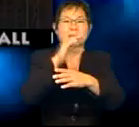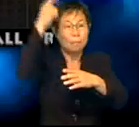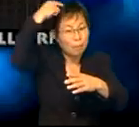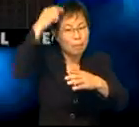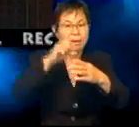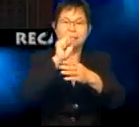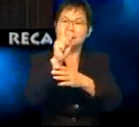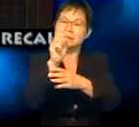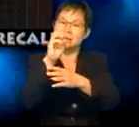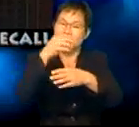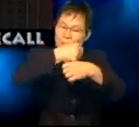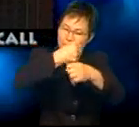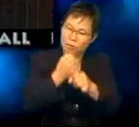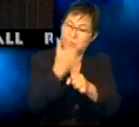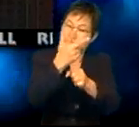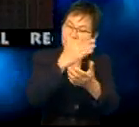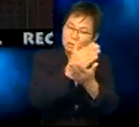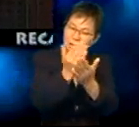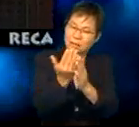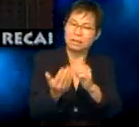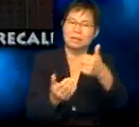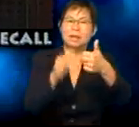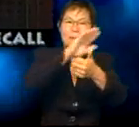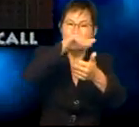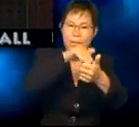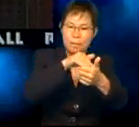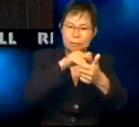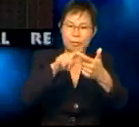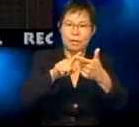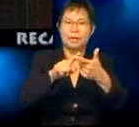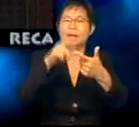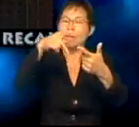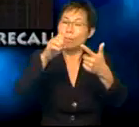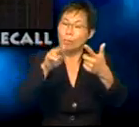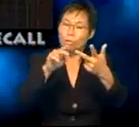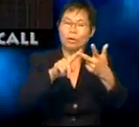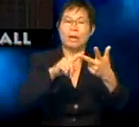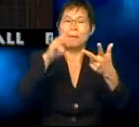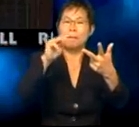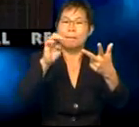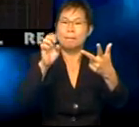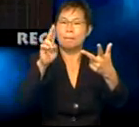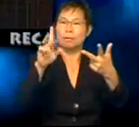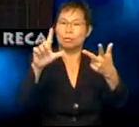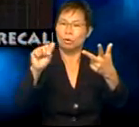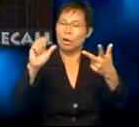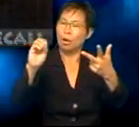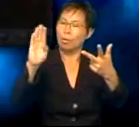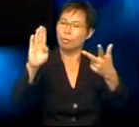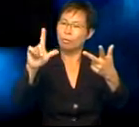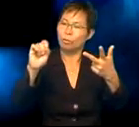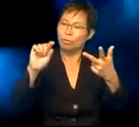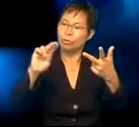The brainstem is made up of 3 sections called the midbrain, the pons, and the medulla oblongata.